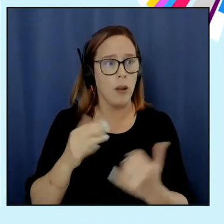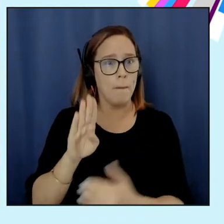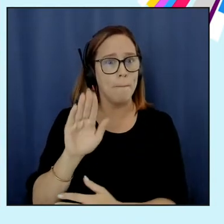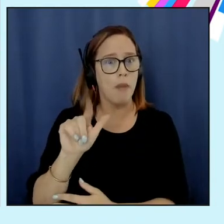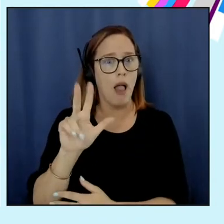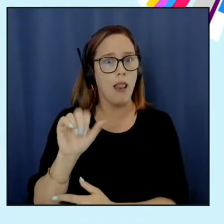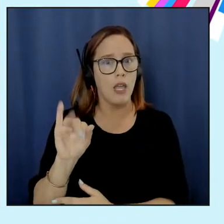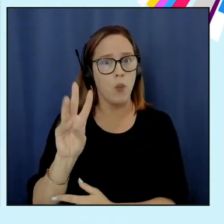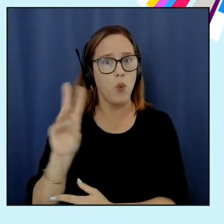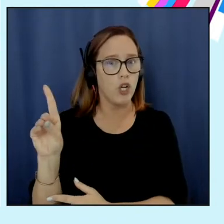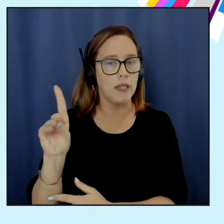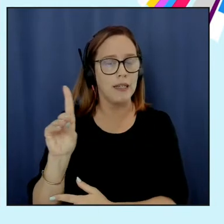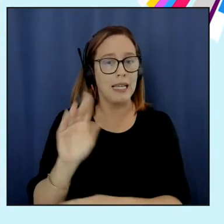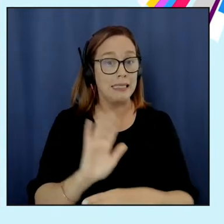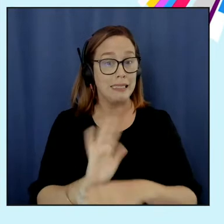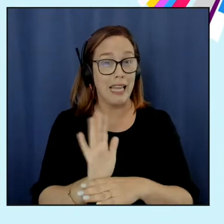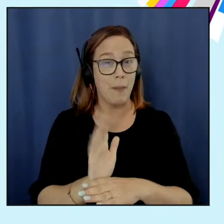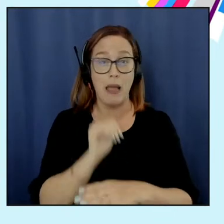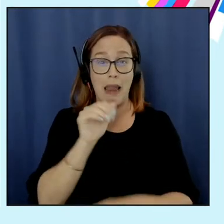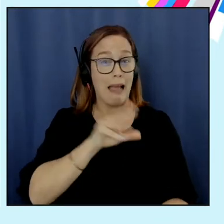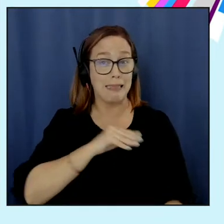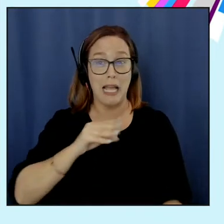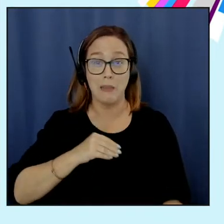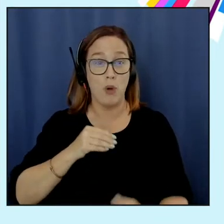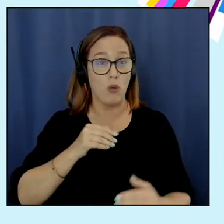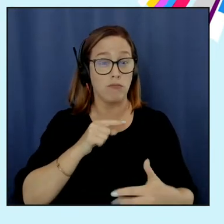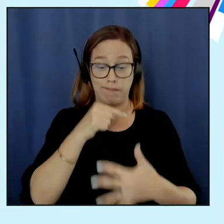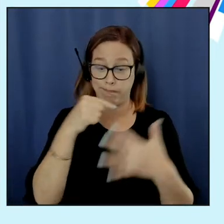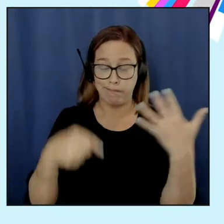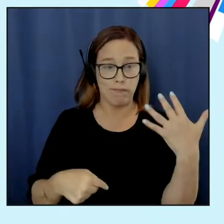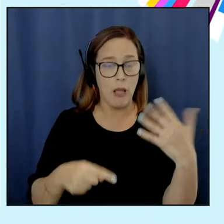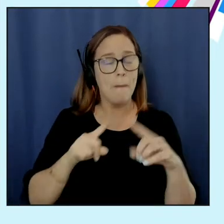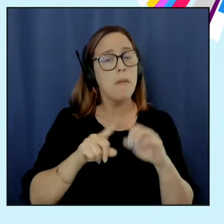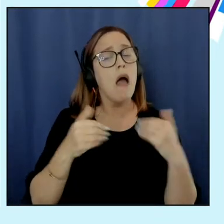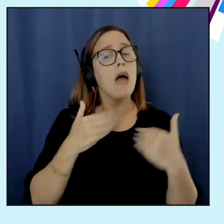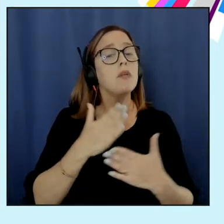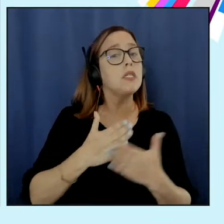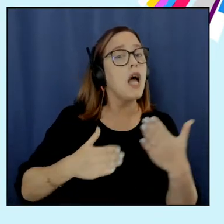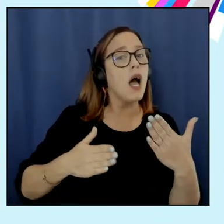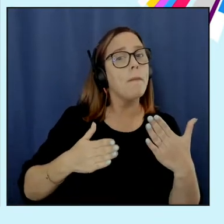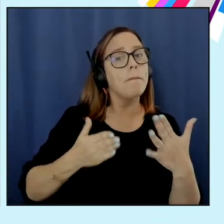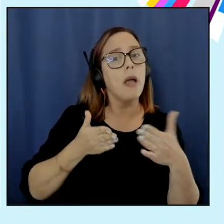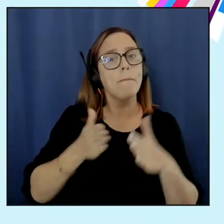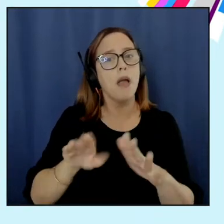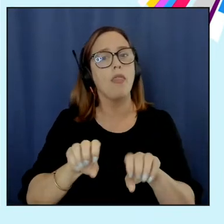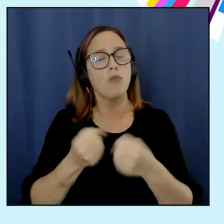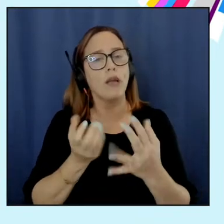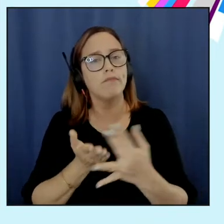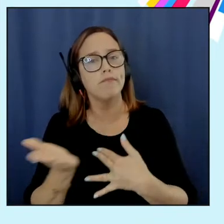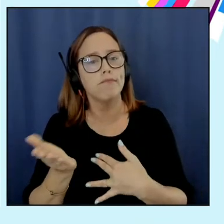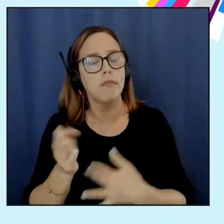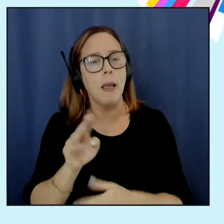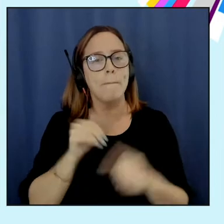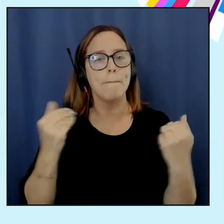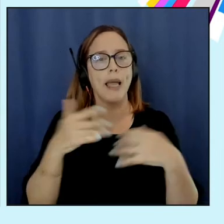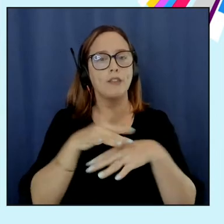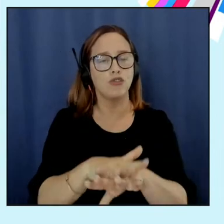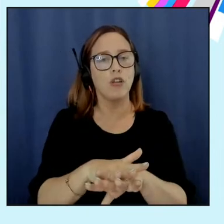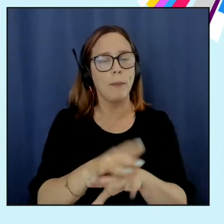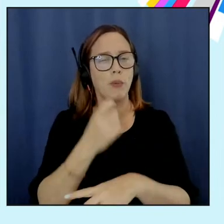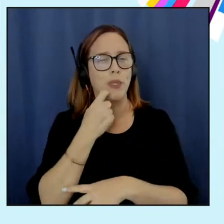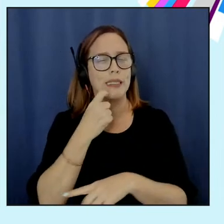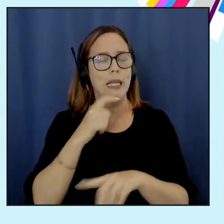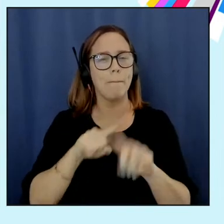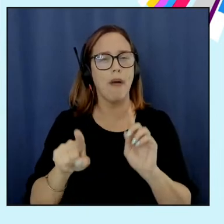ways, though there have been a few path-breaking mainstream and non-commercial movies recently, there's still a lot more to be